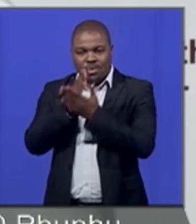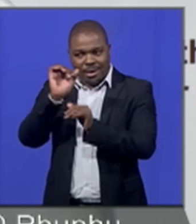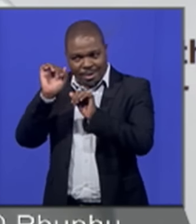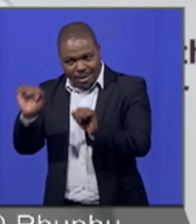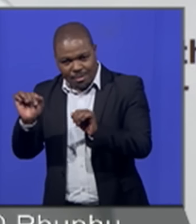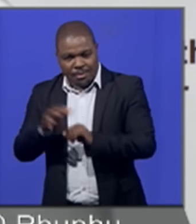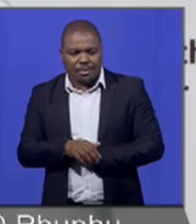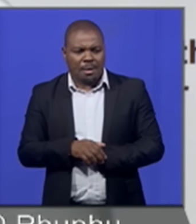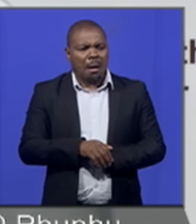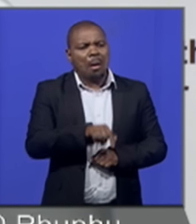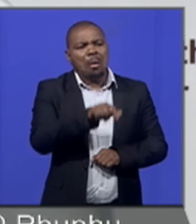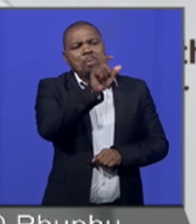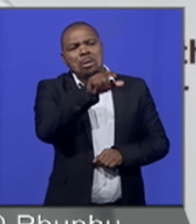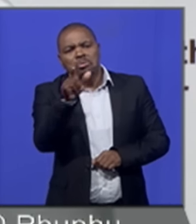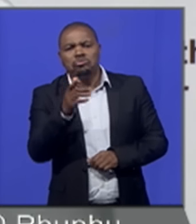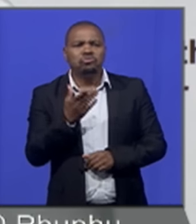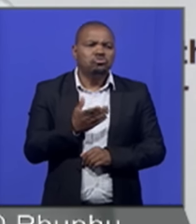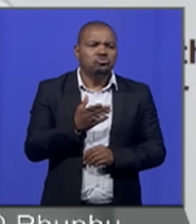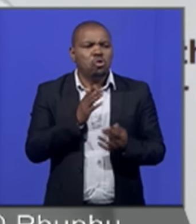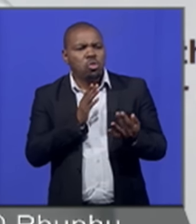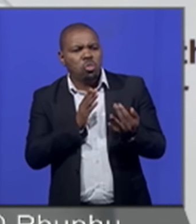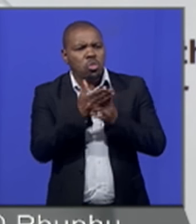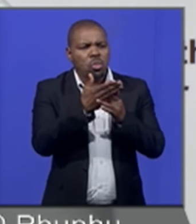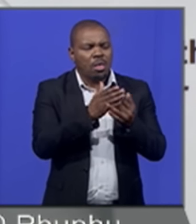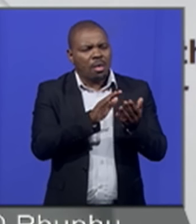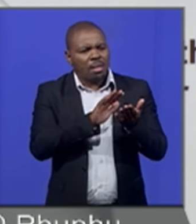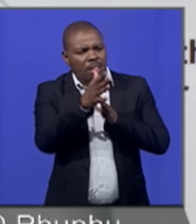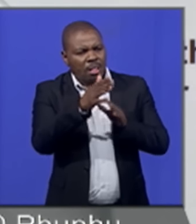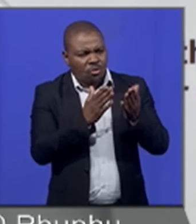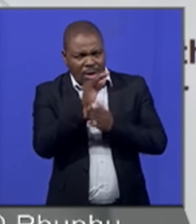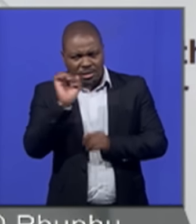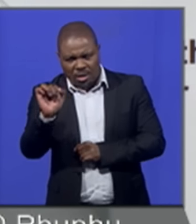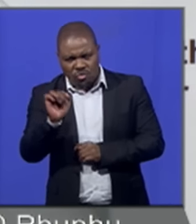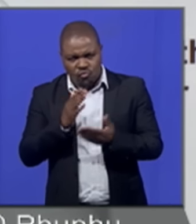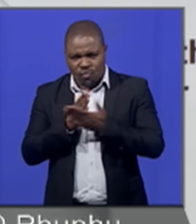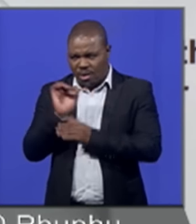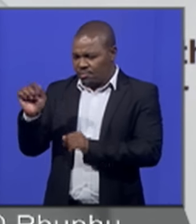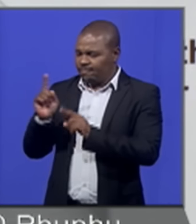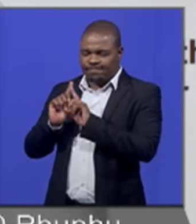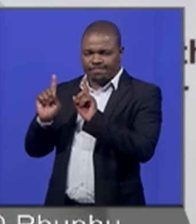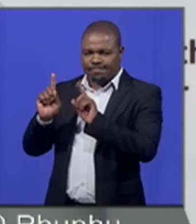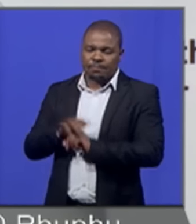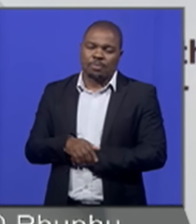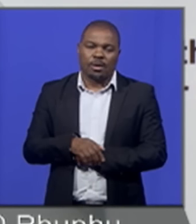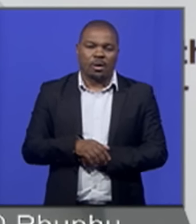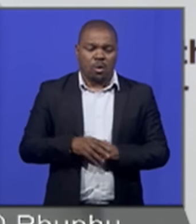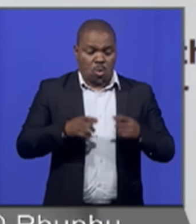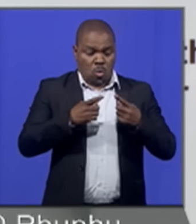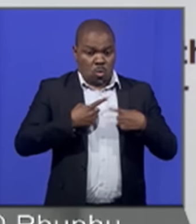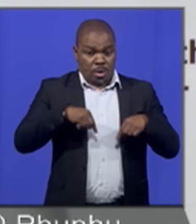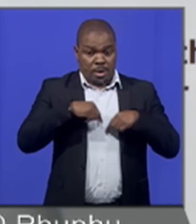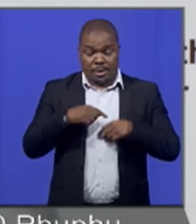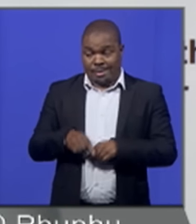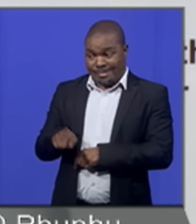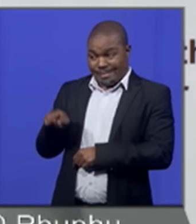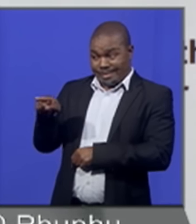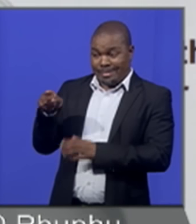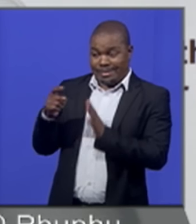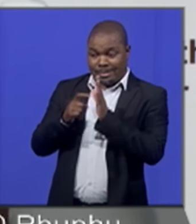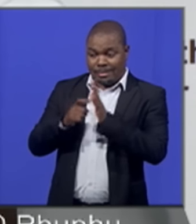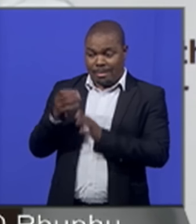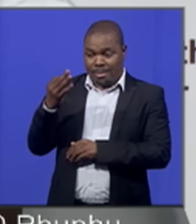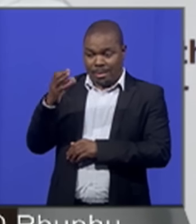one has a right to actually infringe upon that right. So we do not recognize the 30th